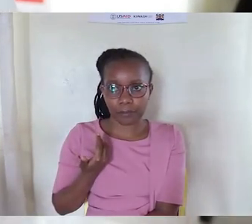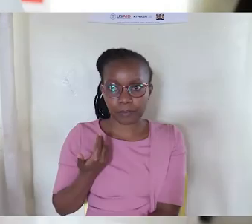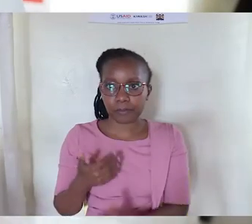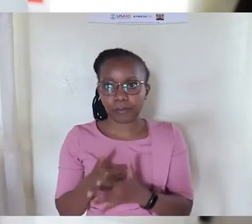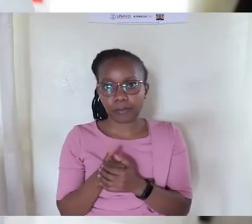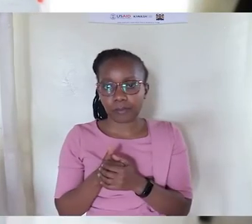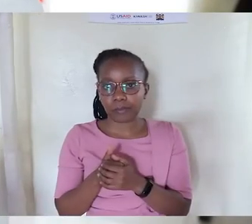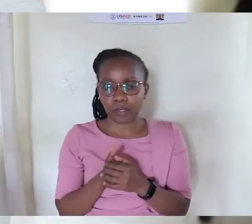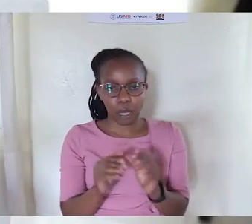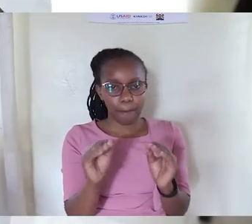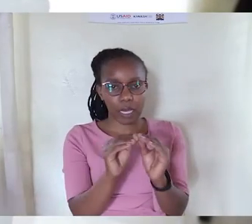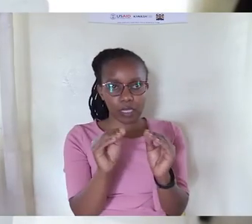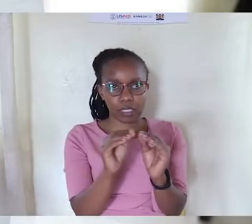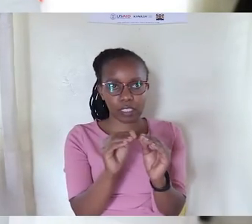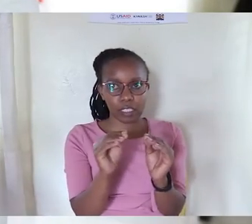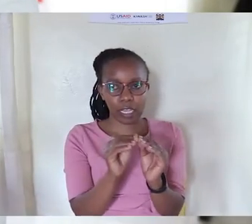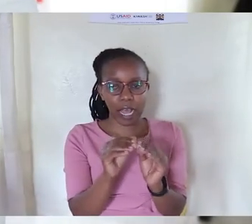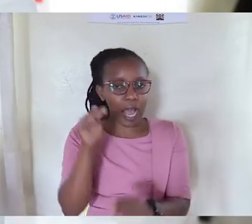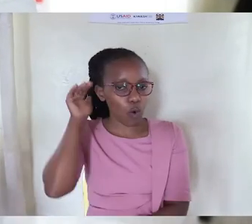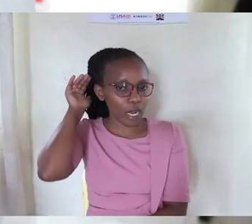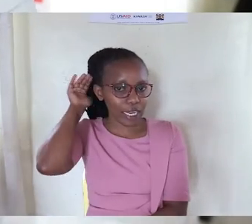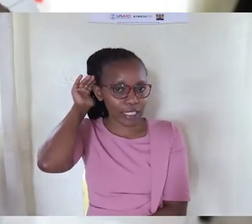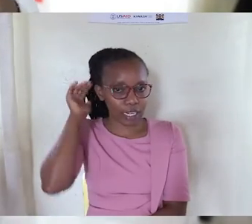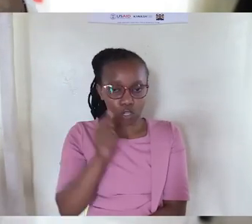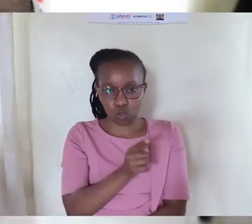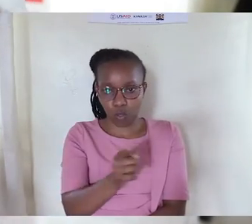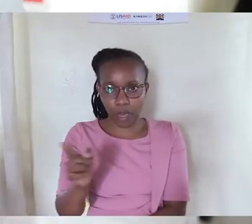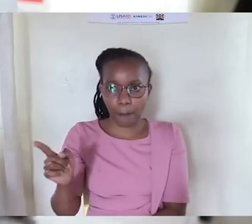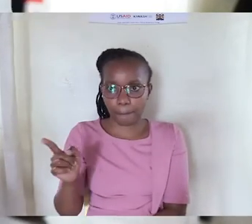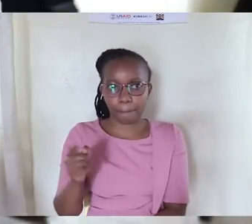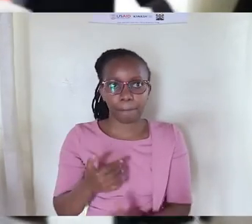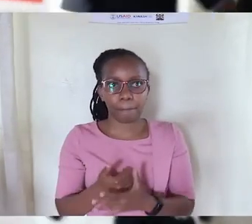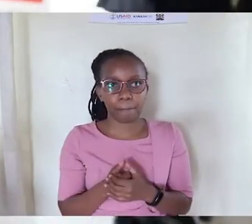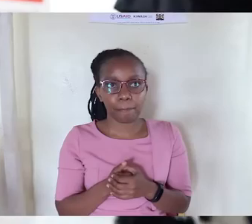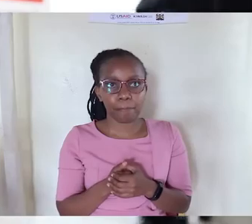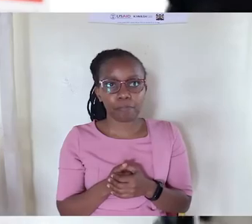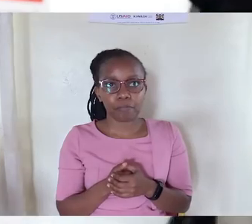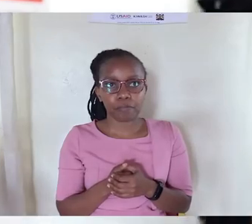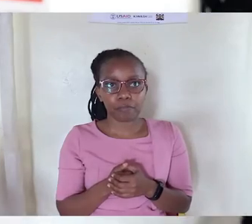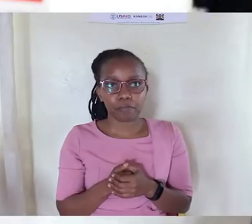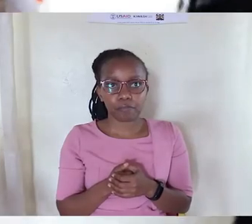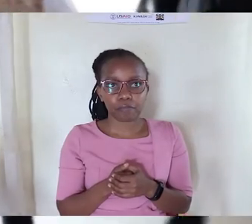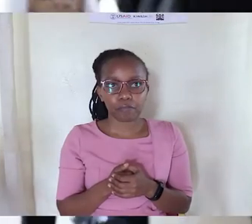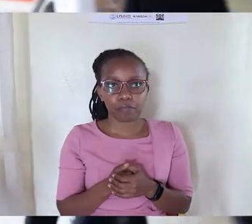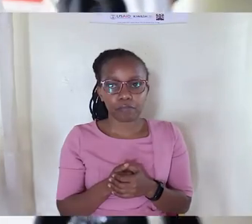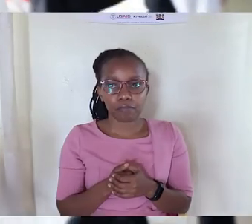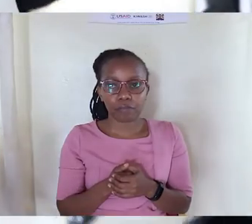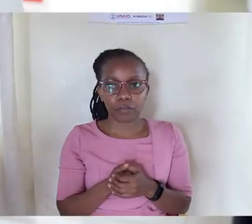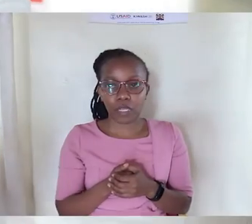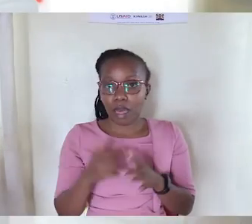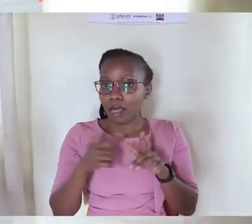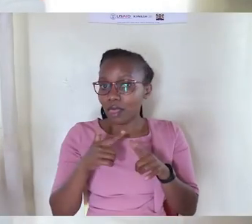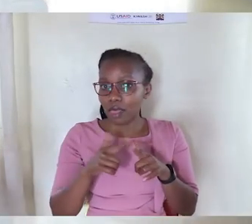they'll be summoned and they'll be listened to. And charge sheets are going to be done against them.